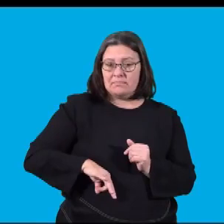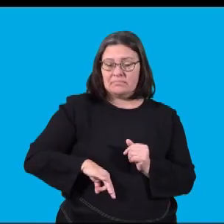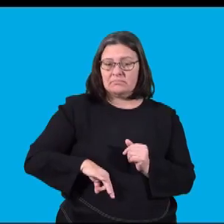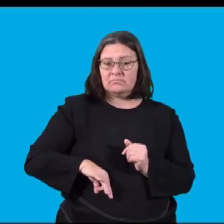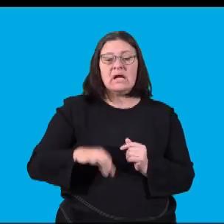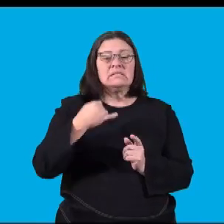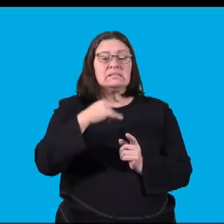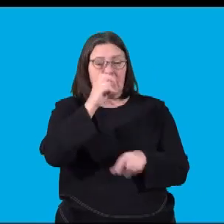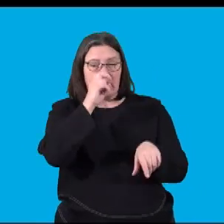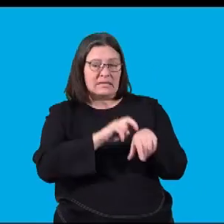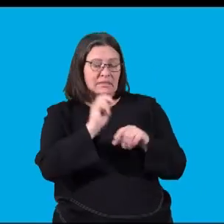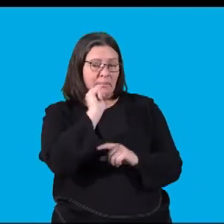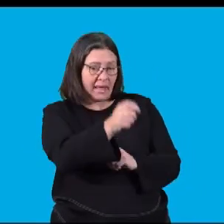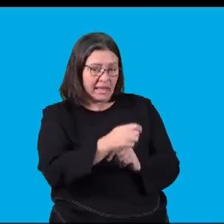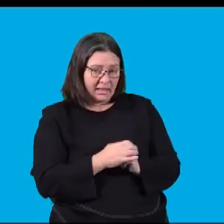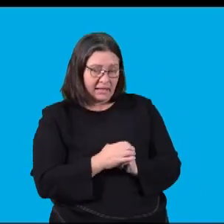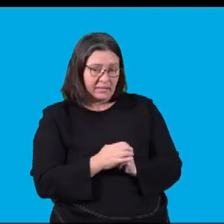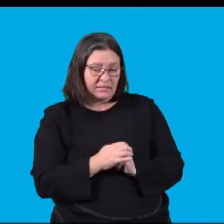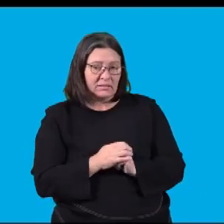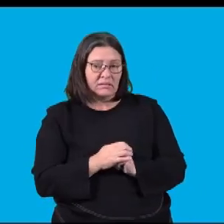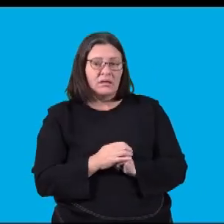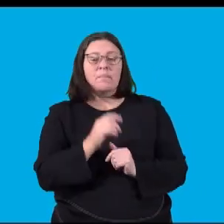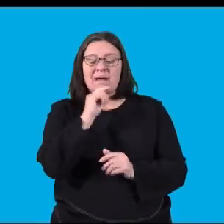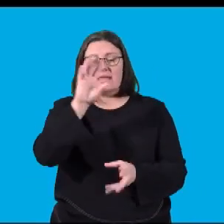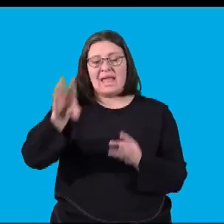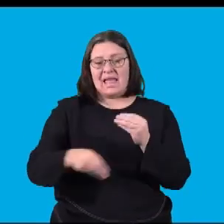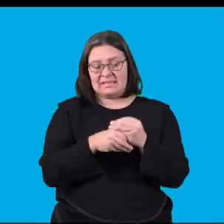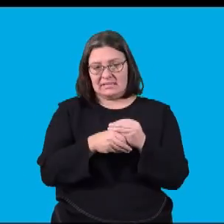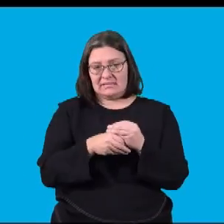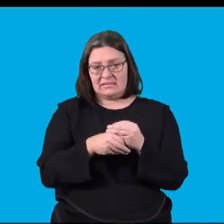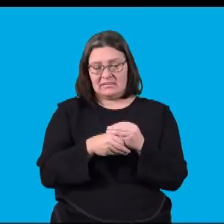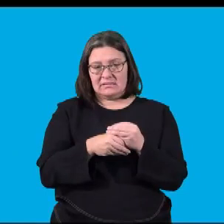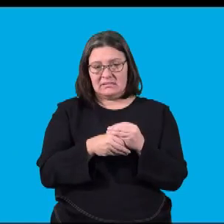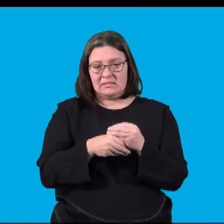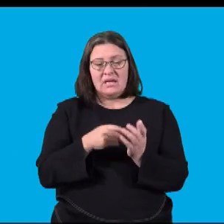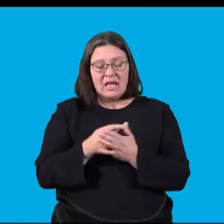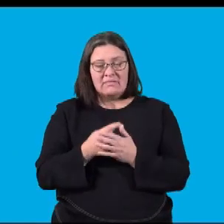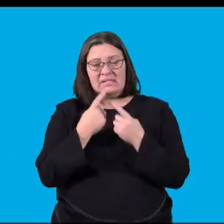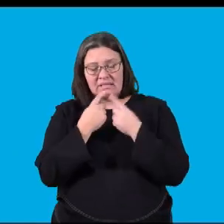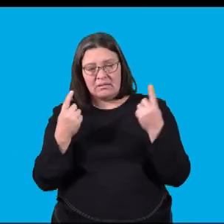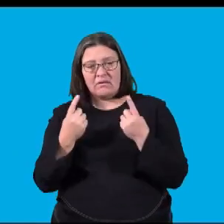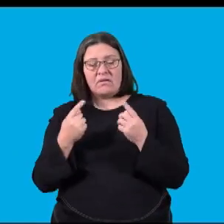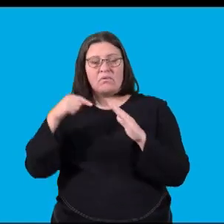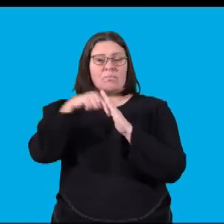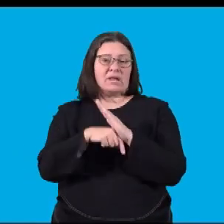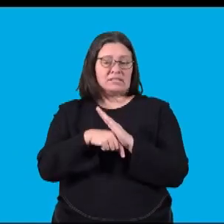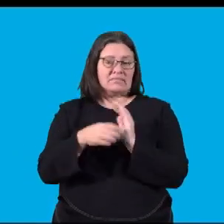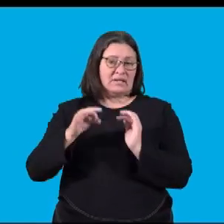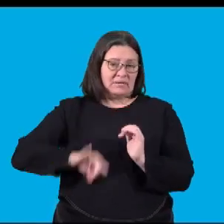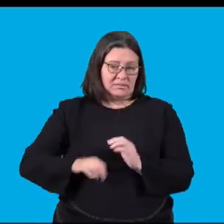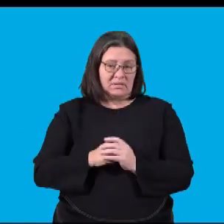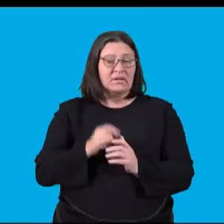income is still due or when income is accrued, you must add it when you come to the statement of comprehensive